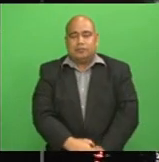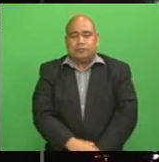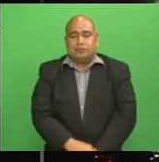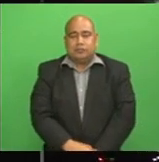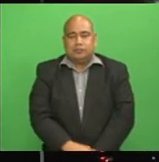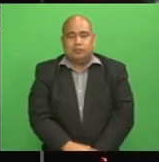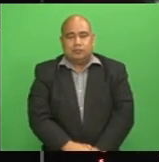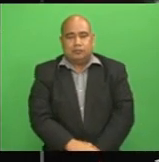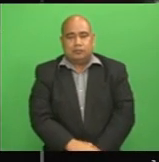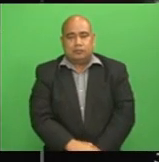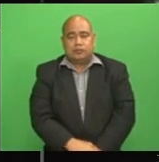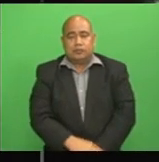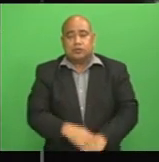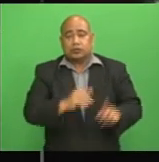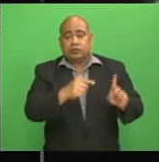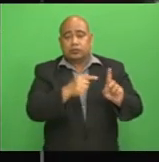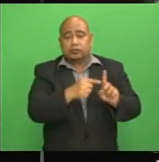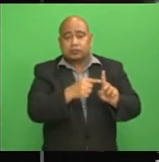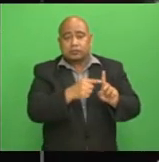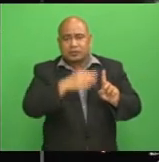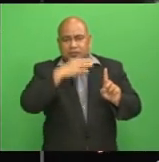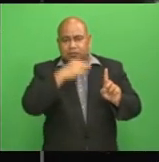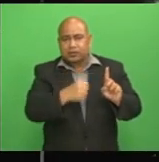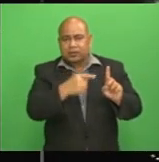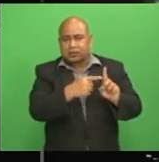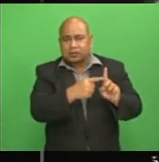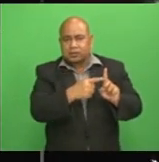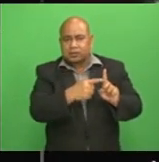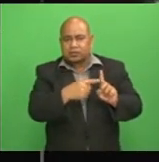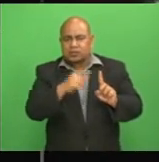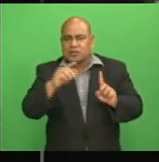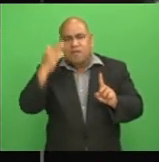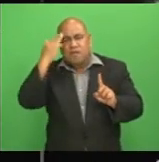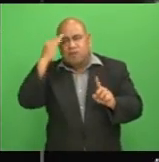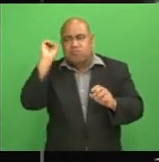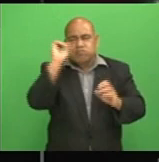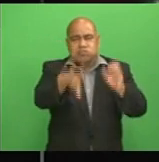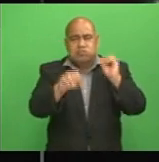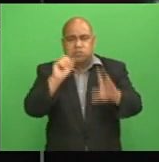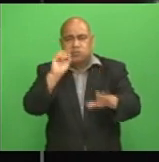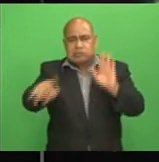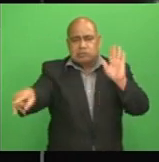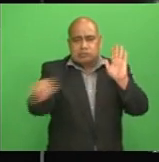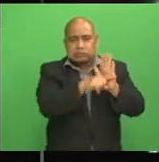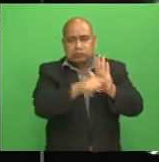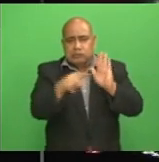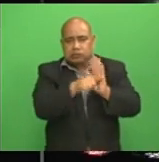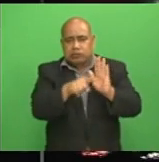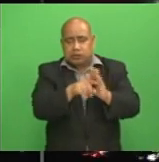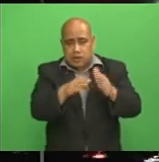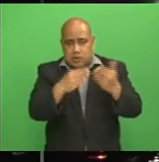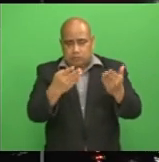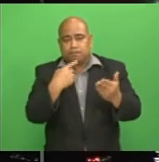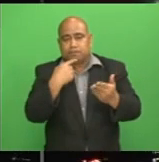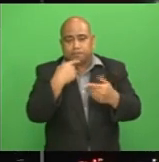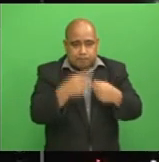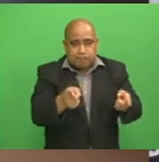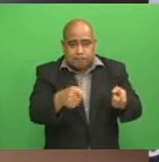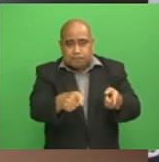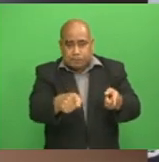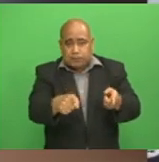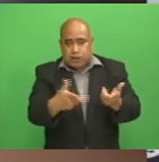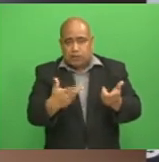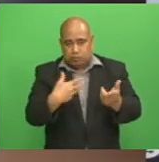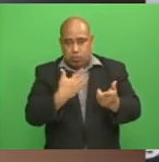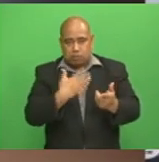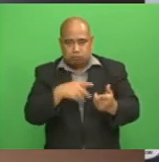by purported anti-government agitator Feral Khan has admitted to meeting Khan. Feroz Ghulam Muhammad, known for his